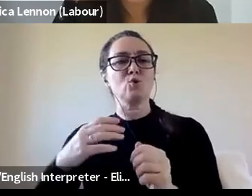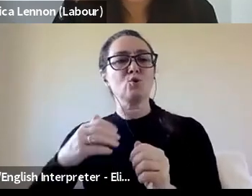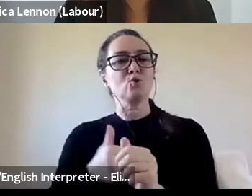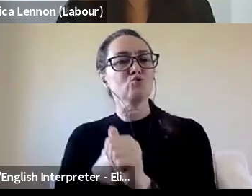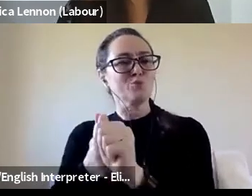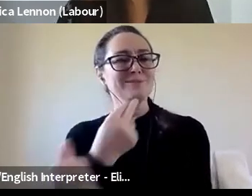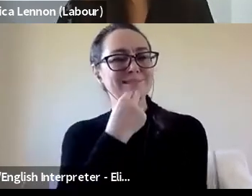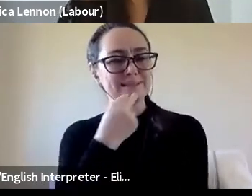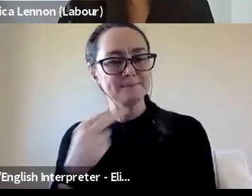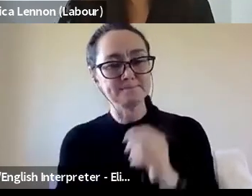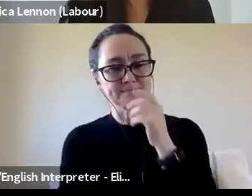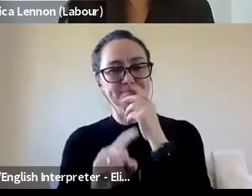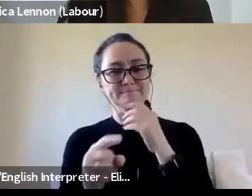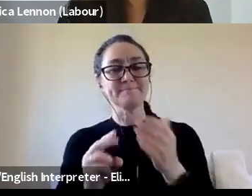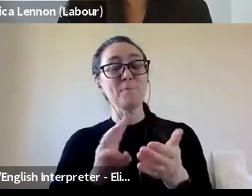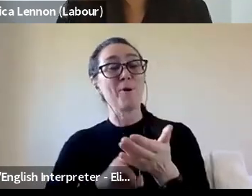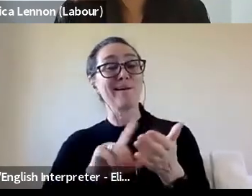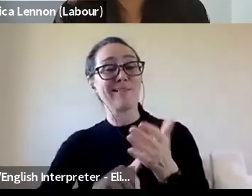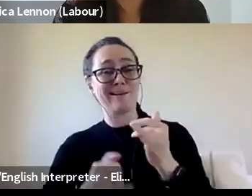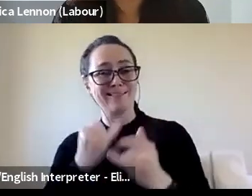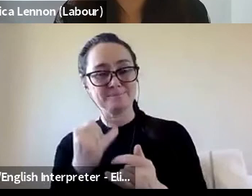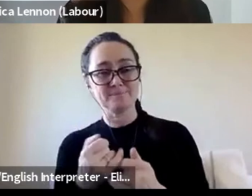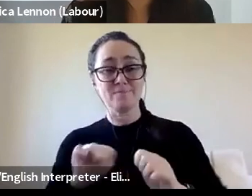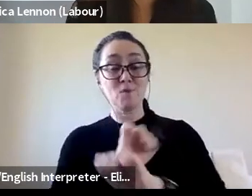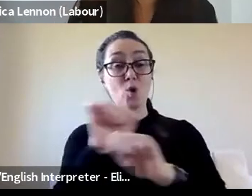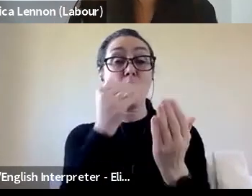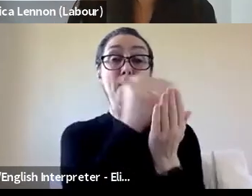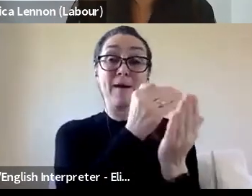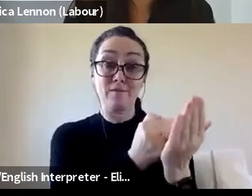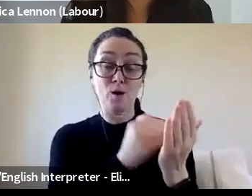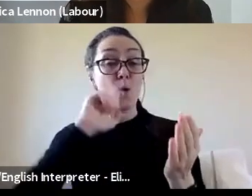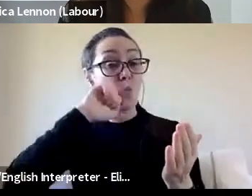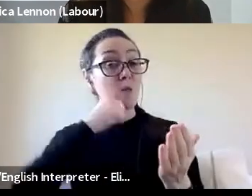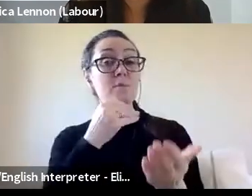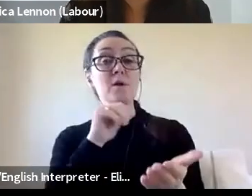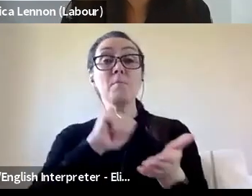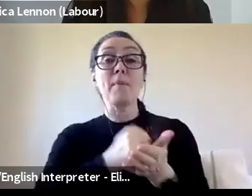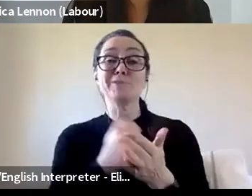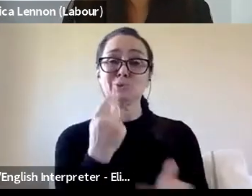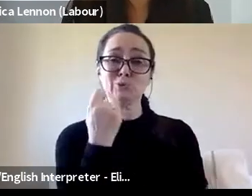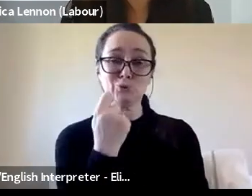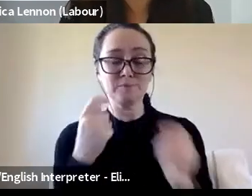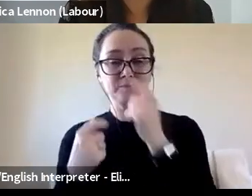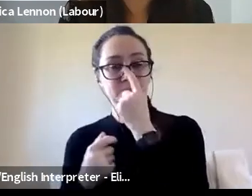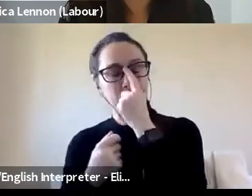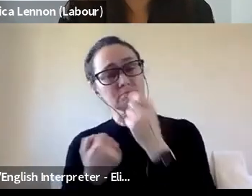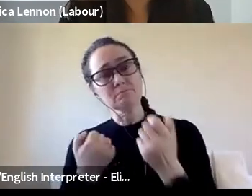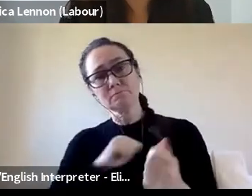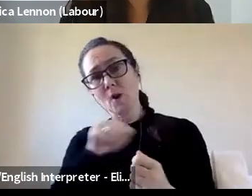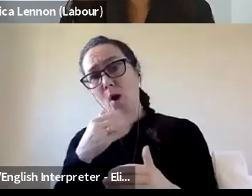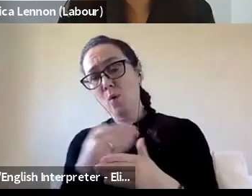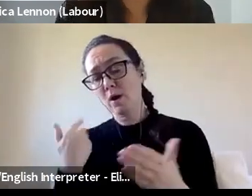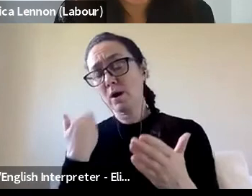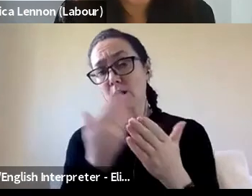word. Thank you. Thank you. Well, our manifesto will be published very soon, but in terms of the work we've done